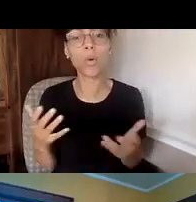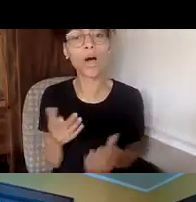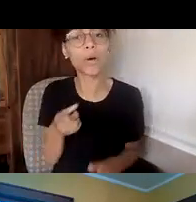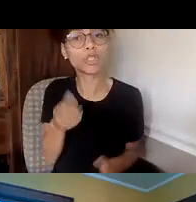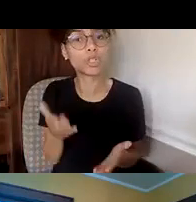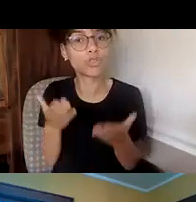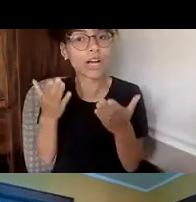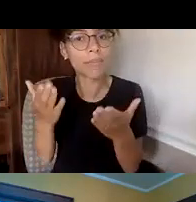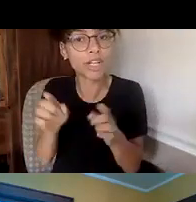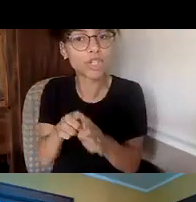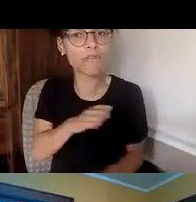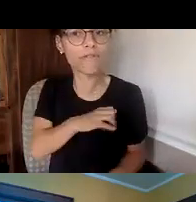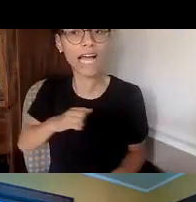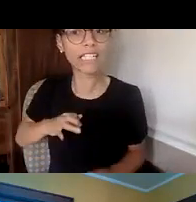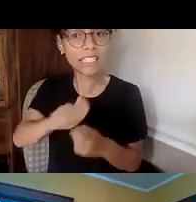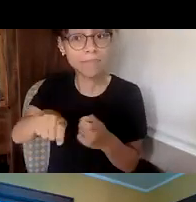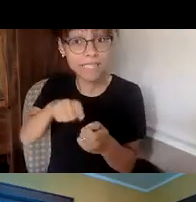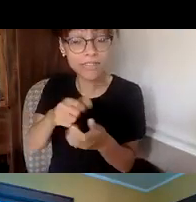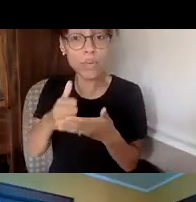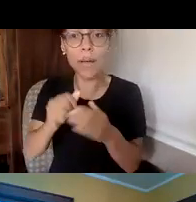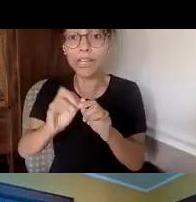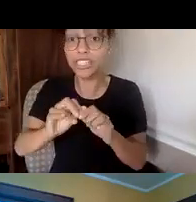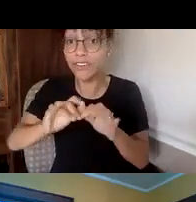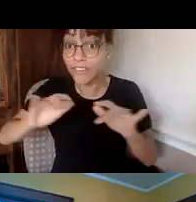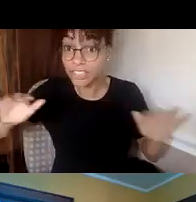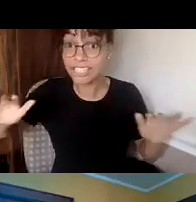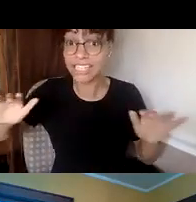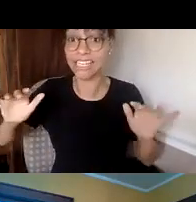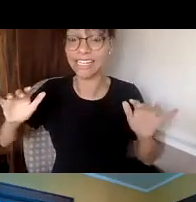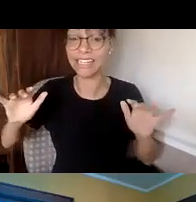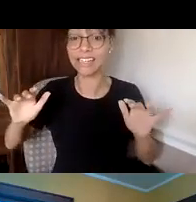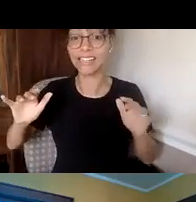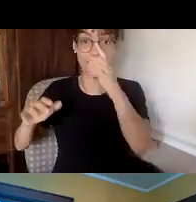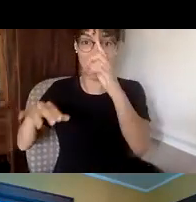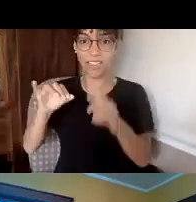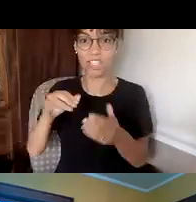to diversify the curriculum and shift it from the pedagogy that privileges power?